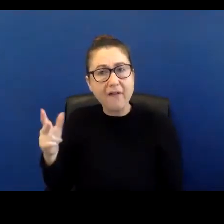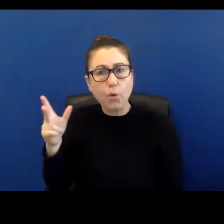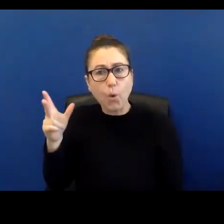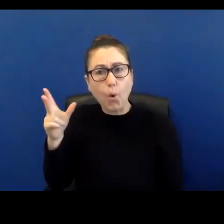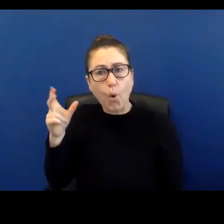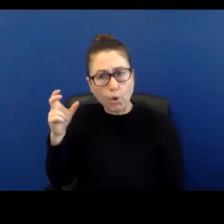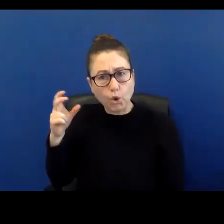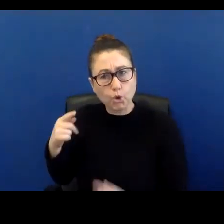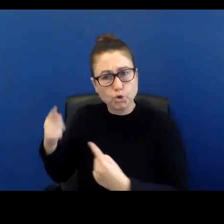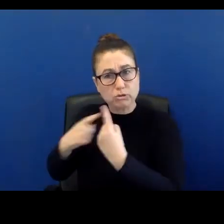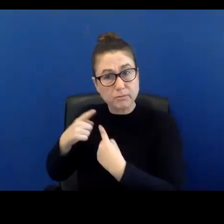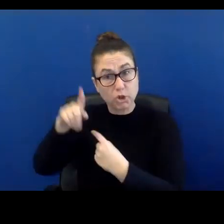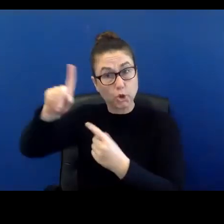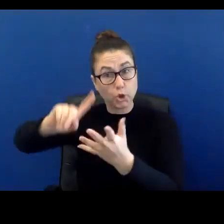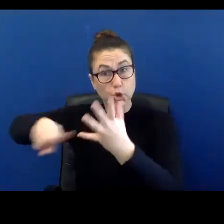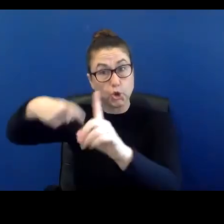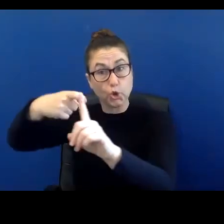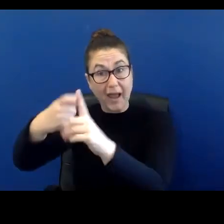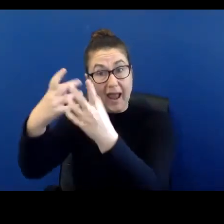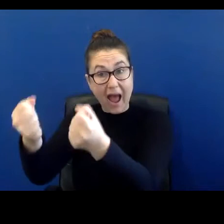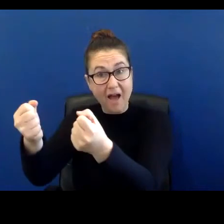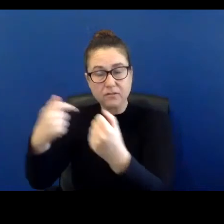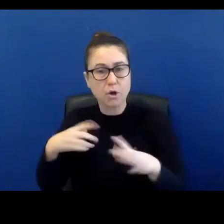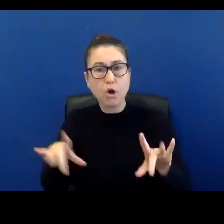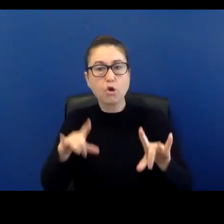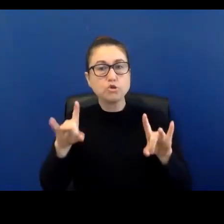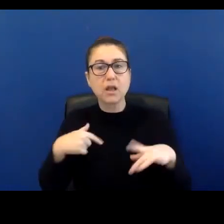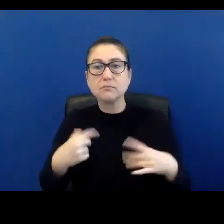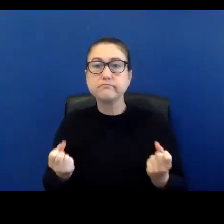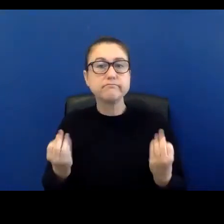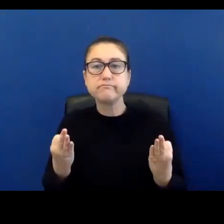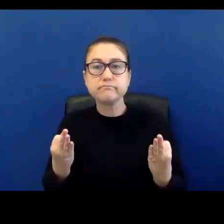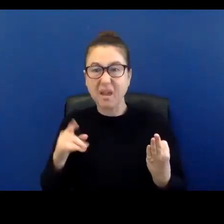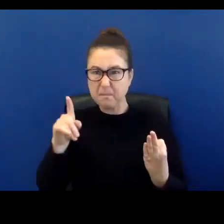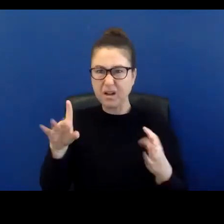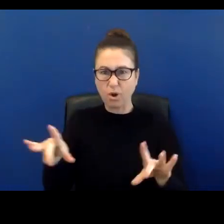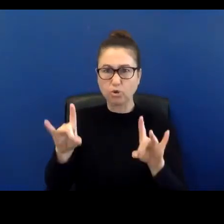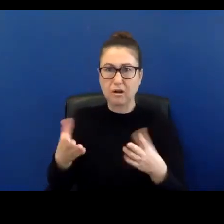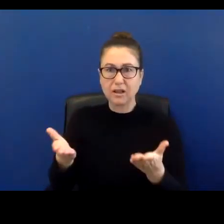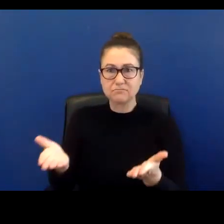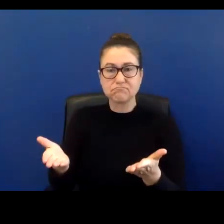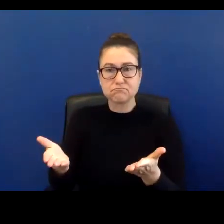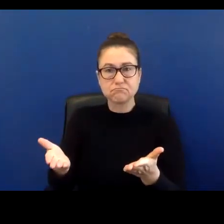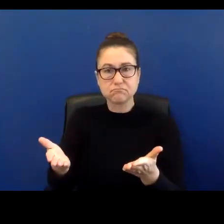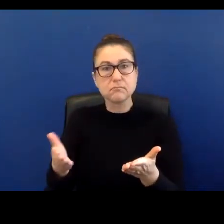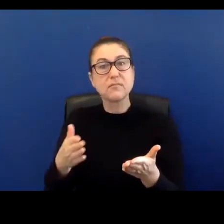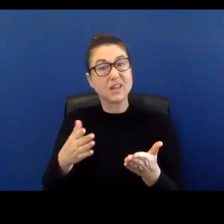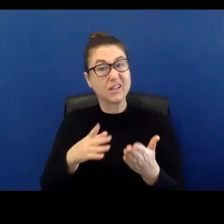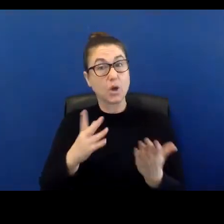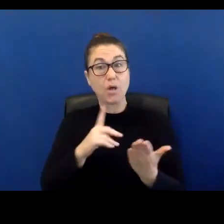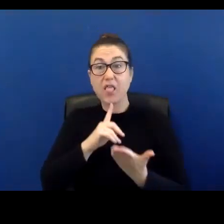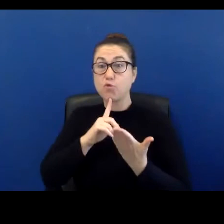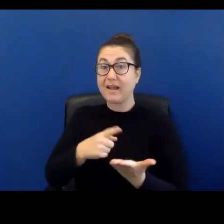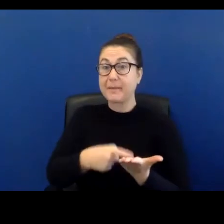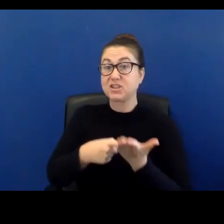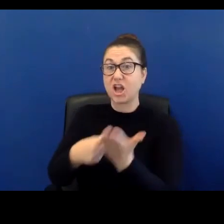UK market, we don't have access to here in Australia. And of course, that's one of the elements that these recommendations address,